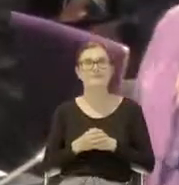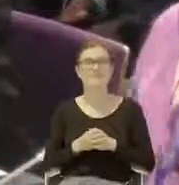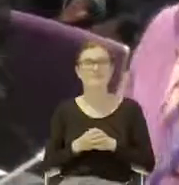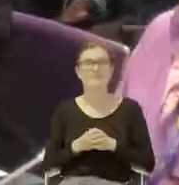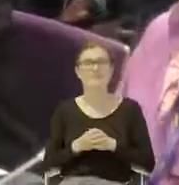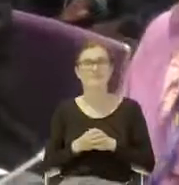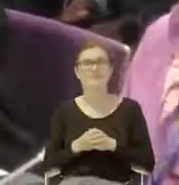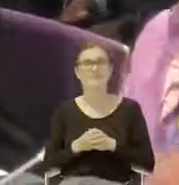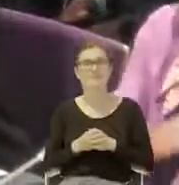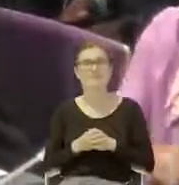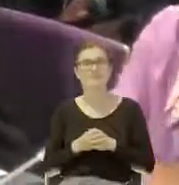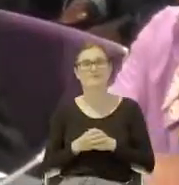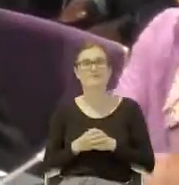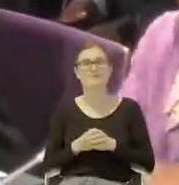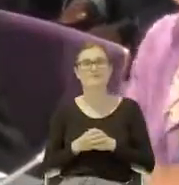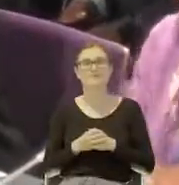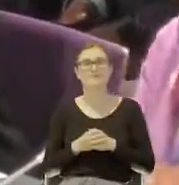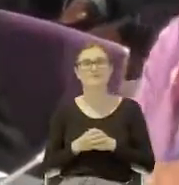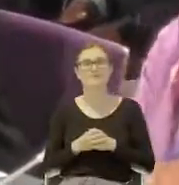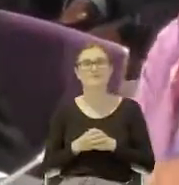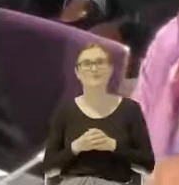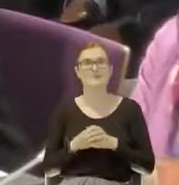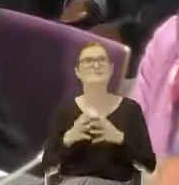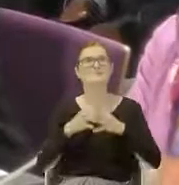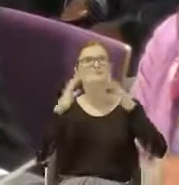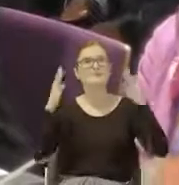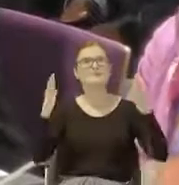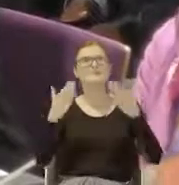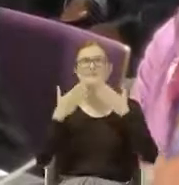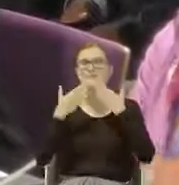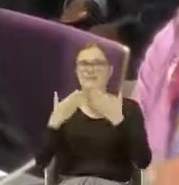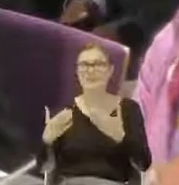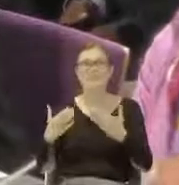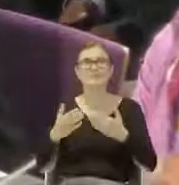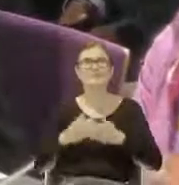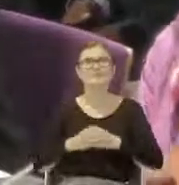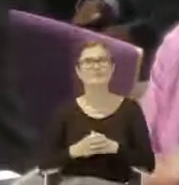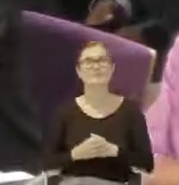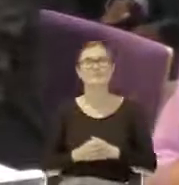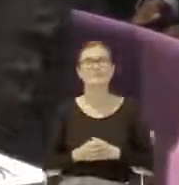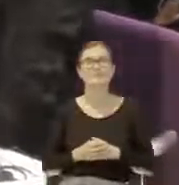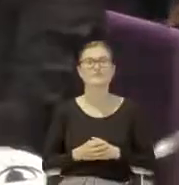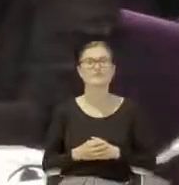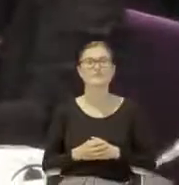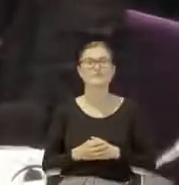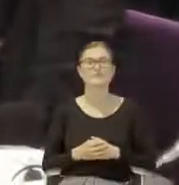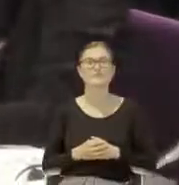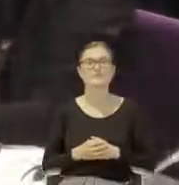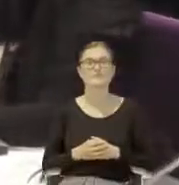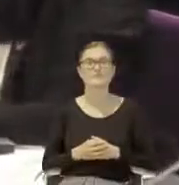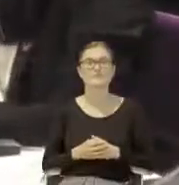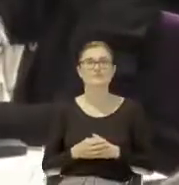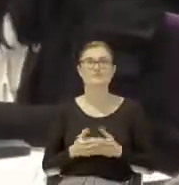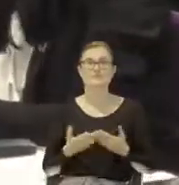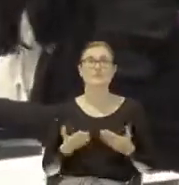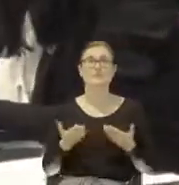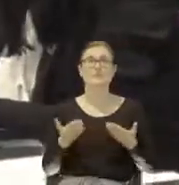Thank you very much, Chairperson of the session. Let me also take this opportunity to thank